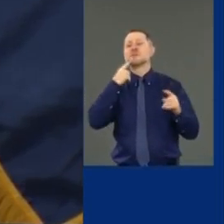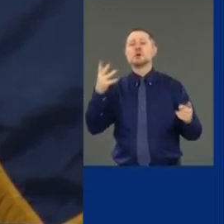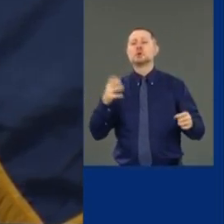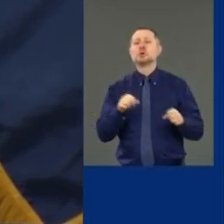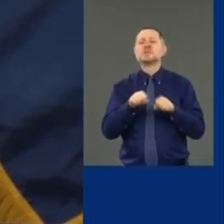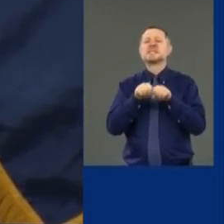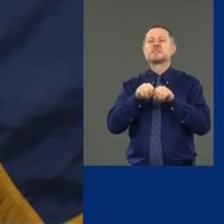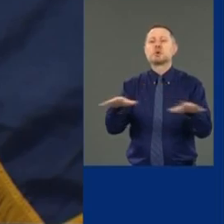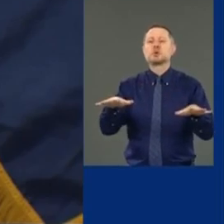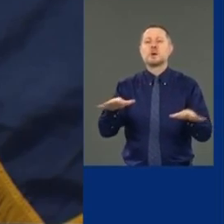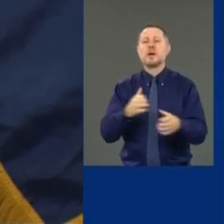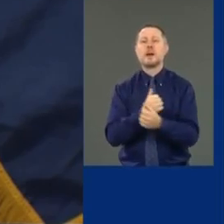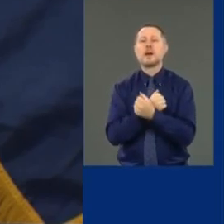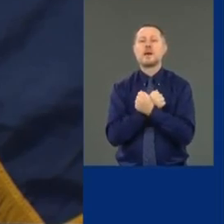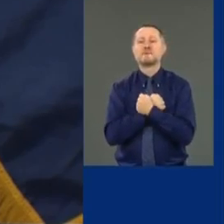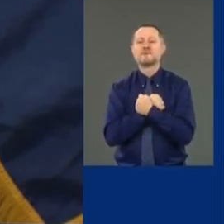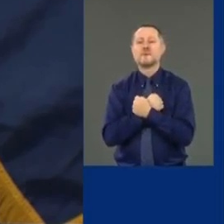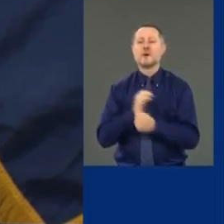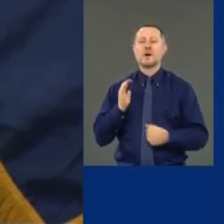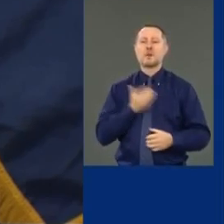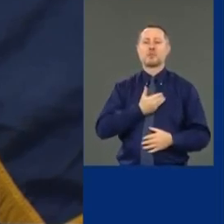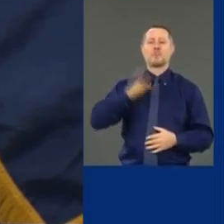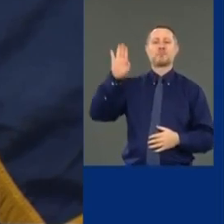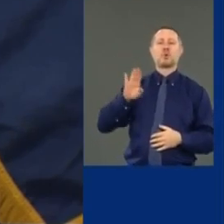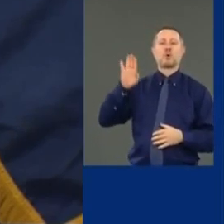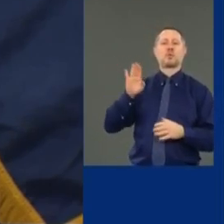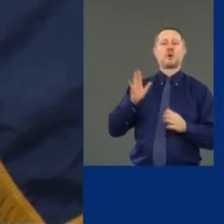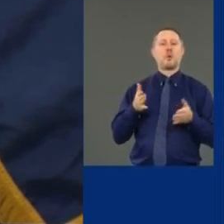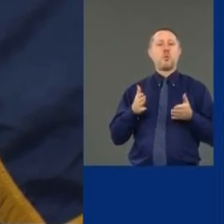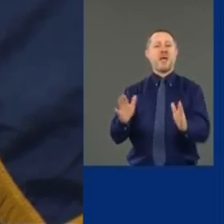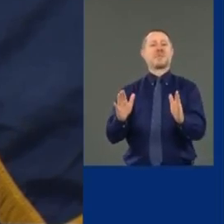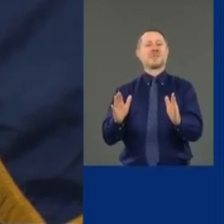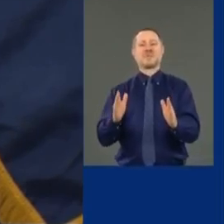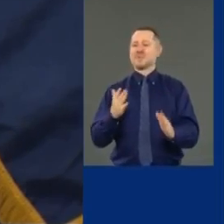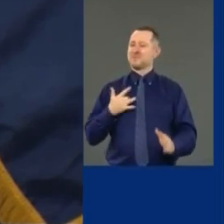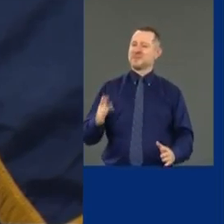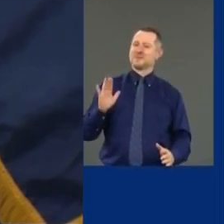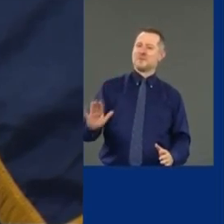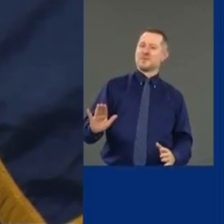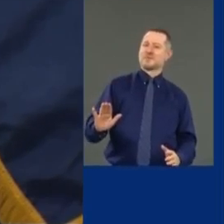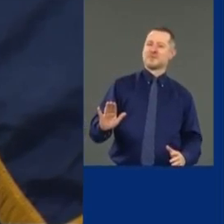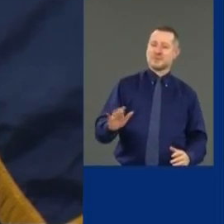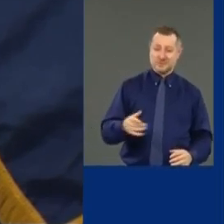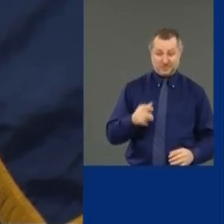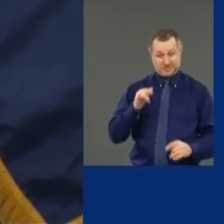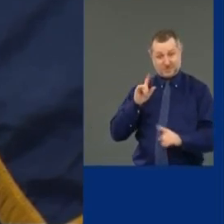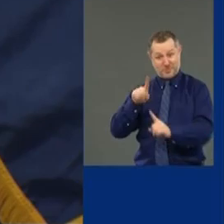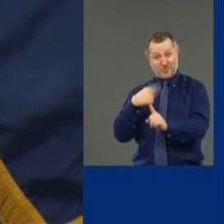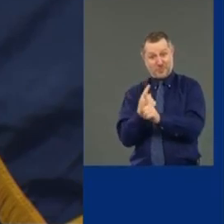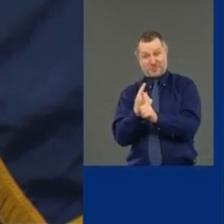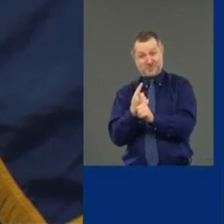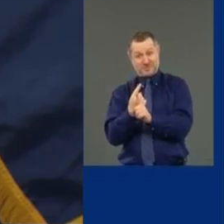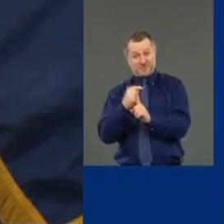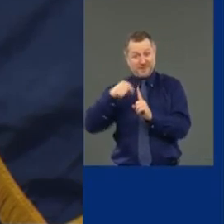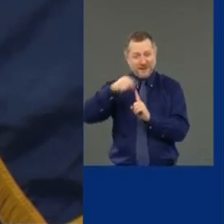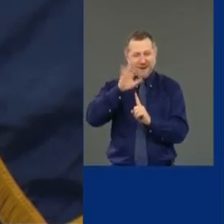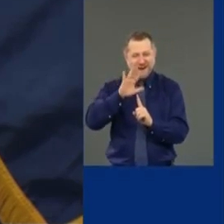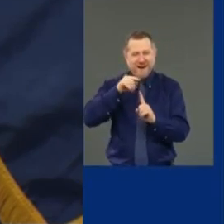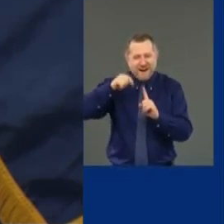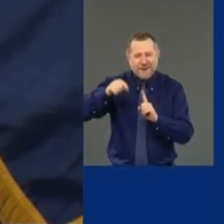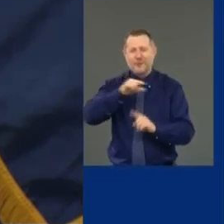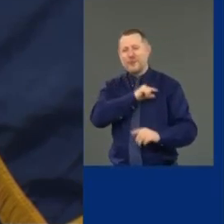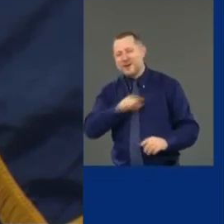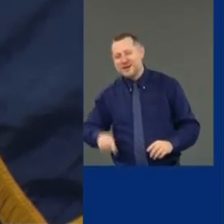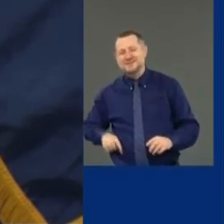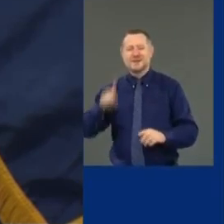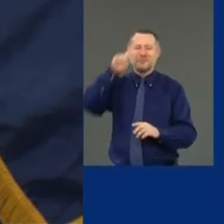And I want to extend that to not just the outer boroughs, to the tri-state area, but to all of